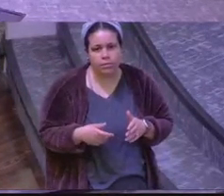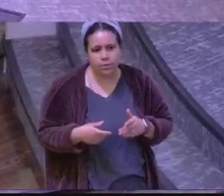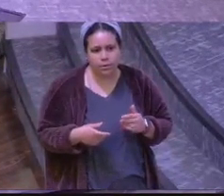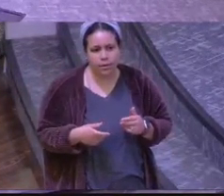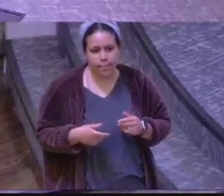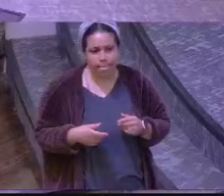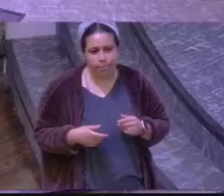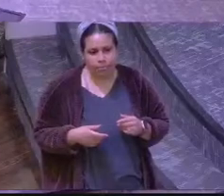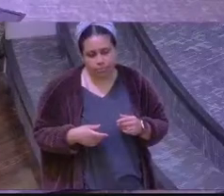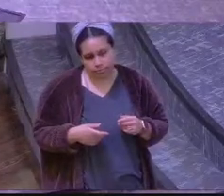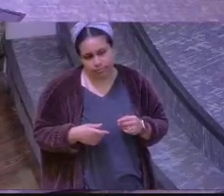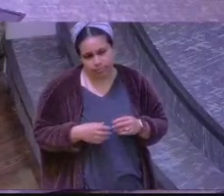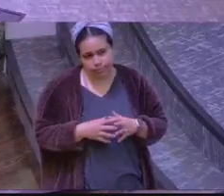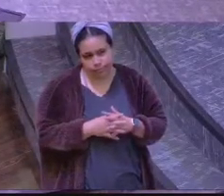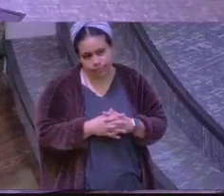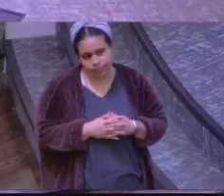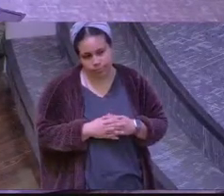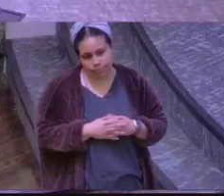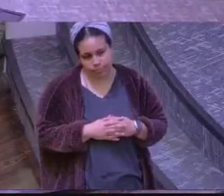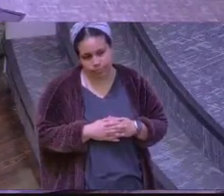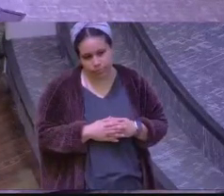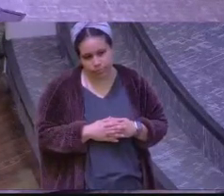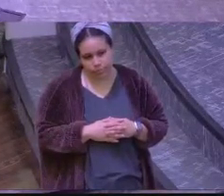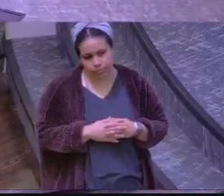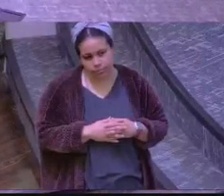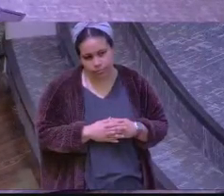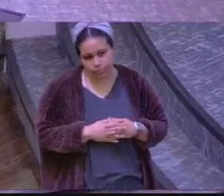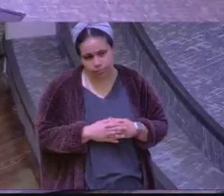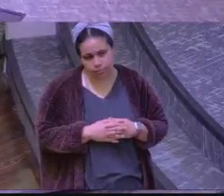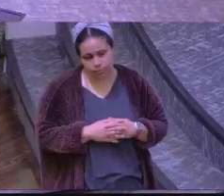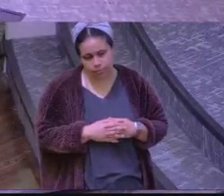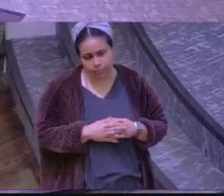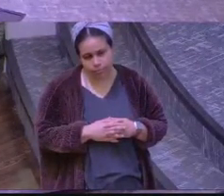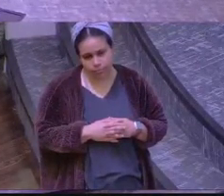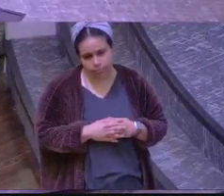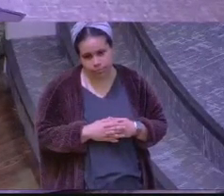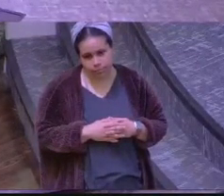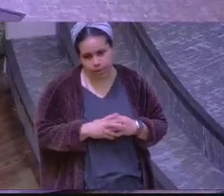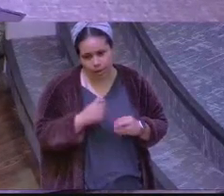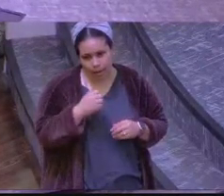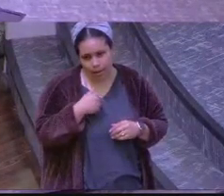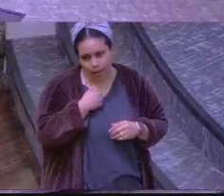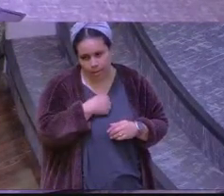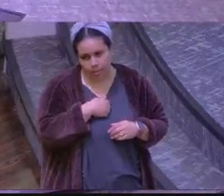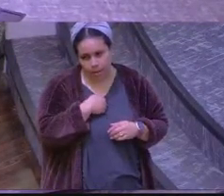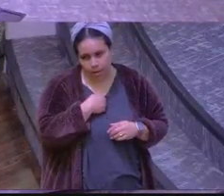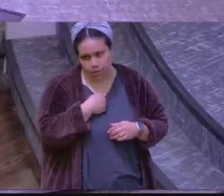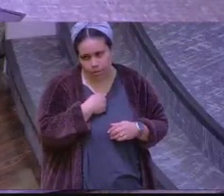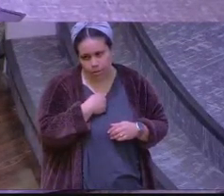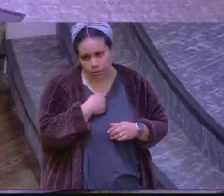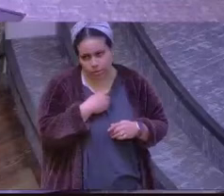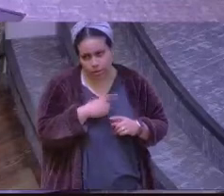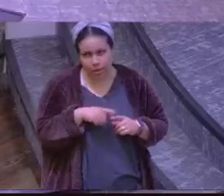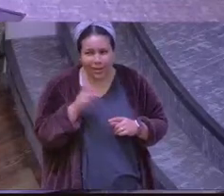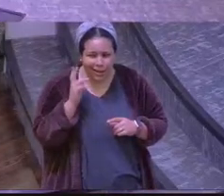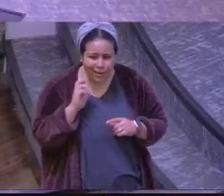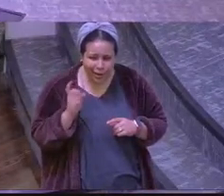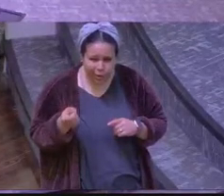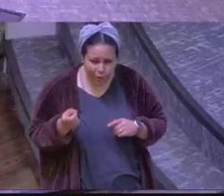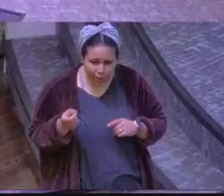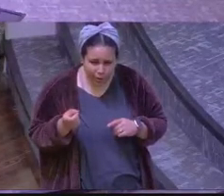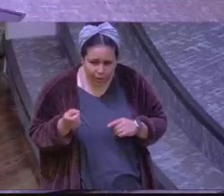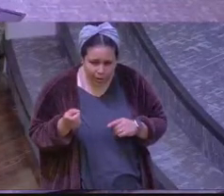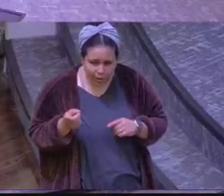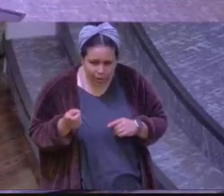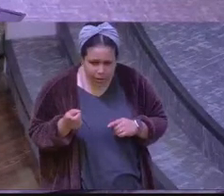its existence and where we're going with that? I apologize, I'm getting old and I can't hear out of this right ear. So